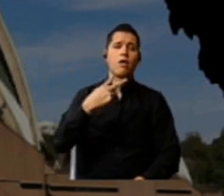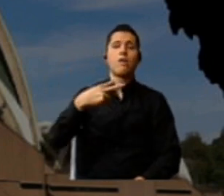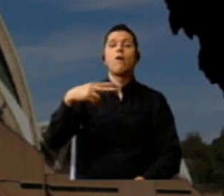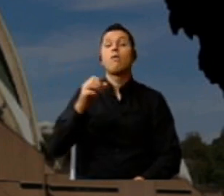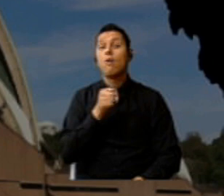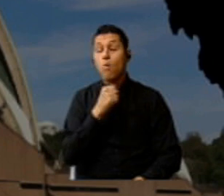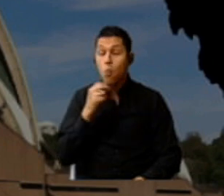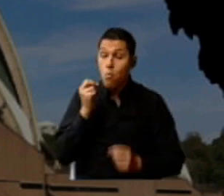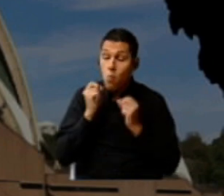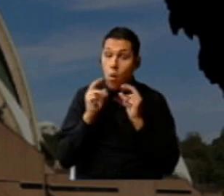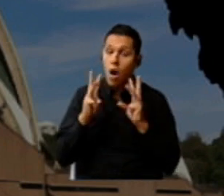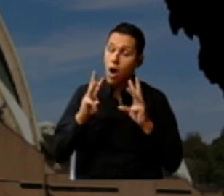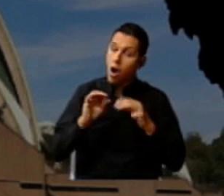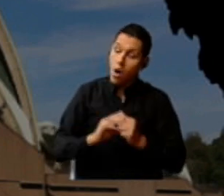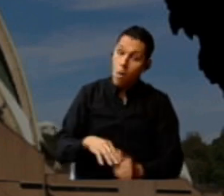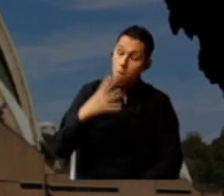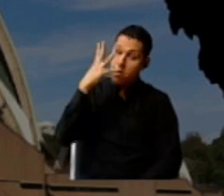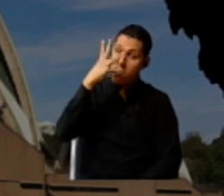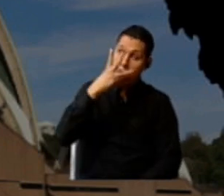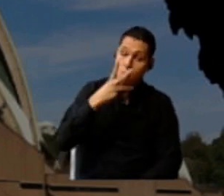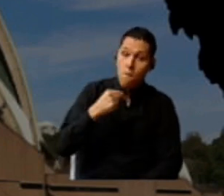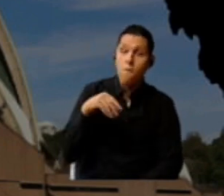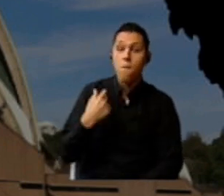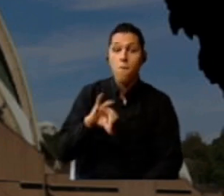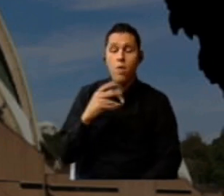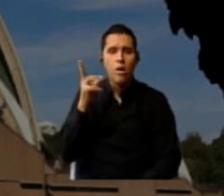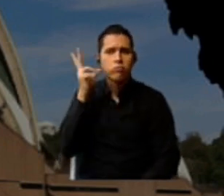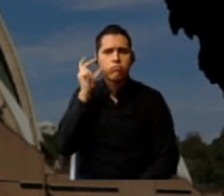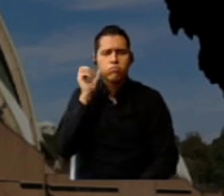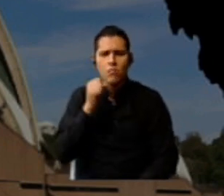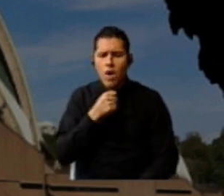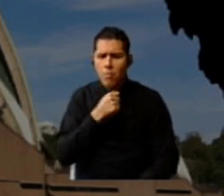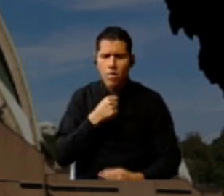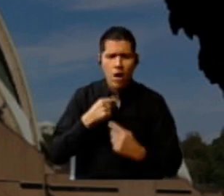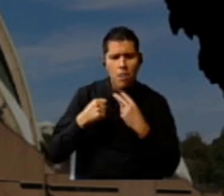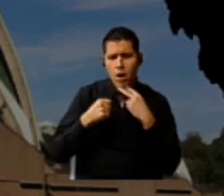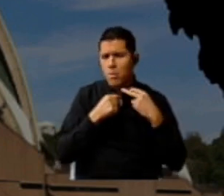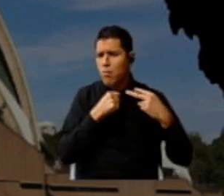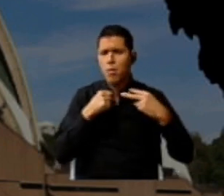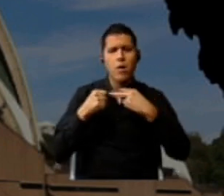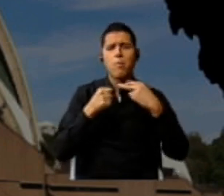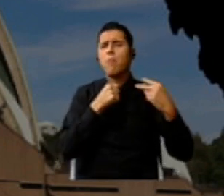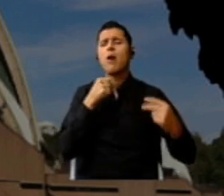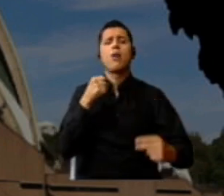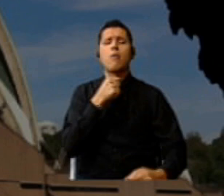Wow, what a beautiful song.